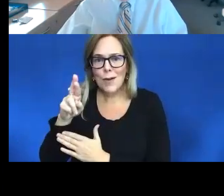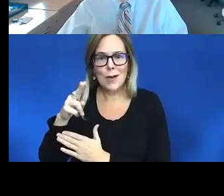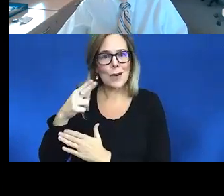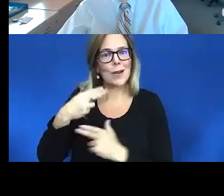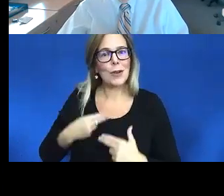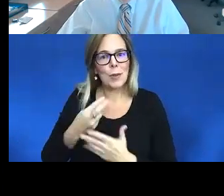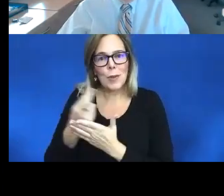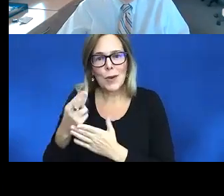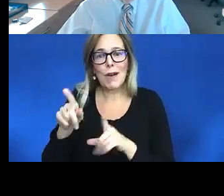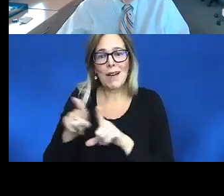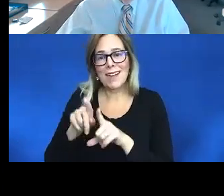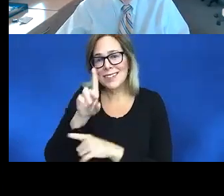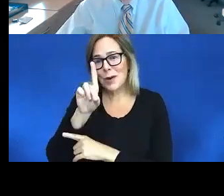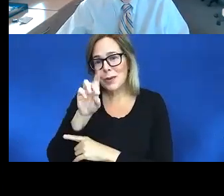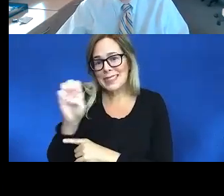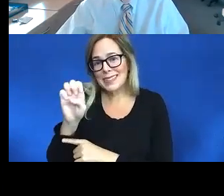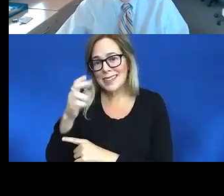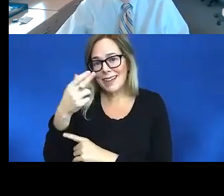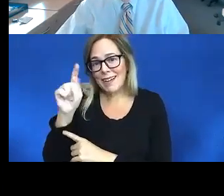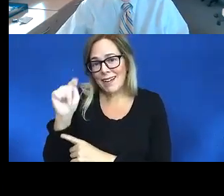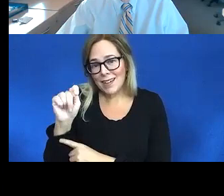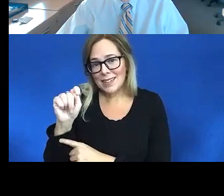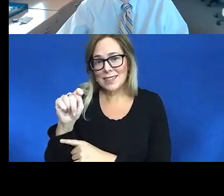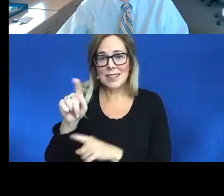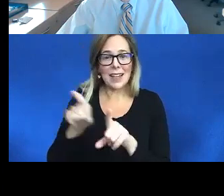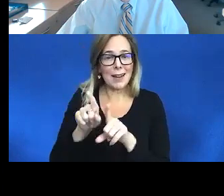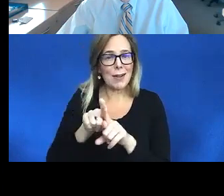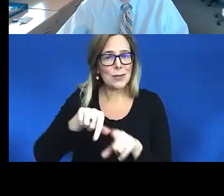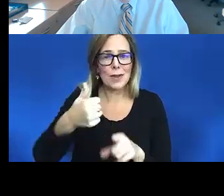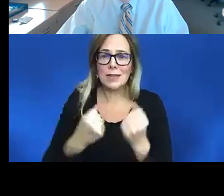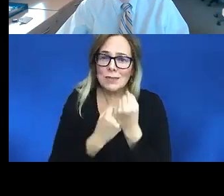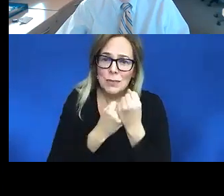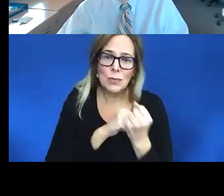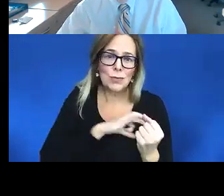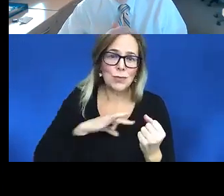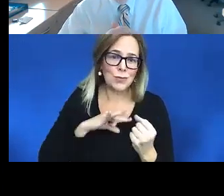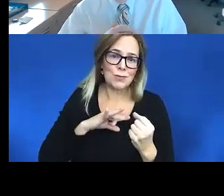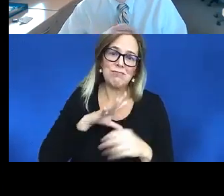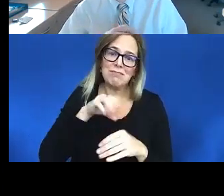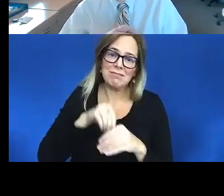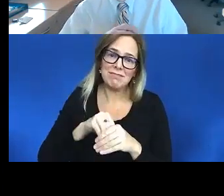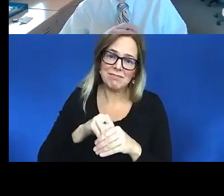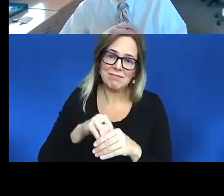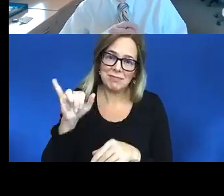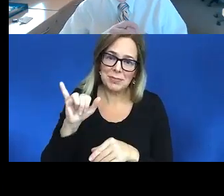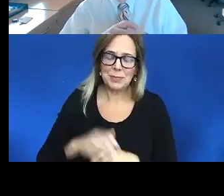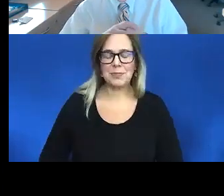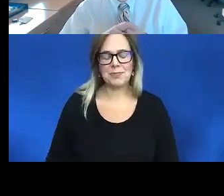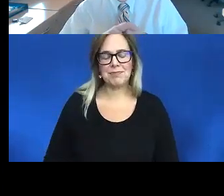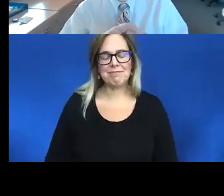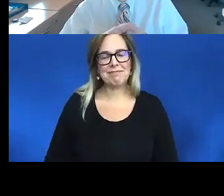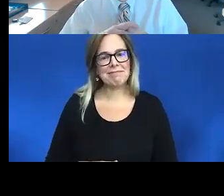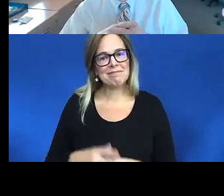leadership they have shown, and as well as the support staff who have contributed. Finally, I want to express my deep gratitude